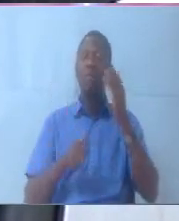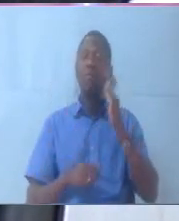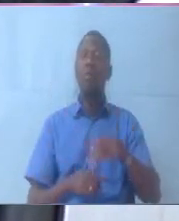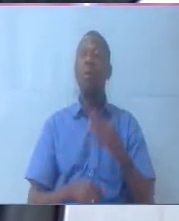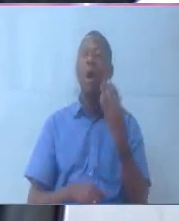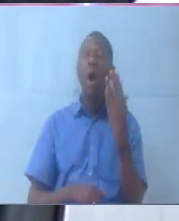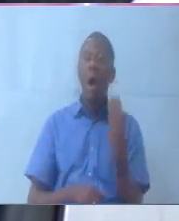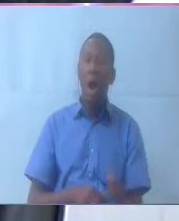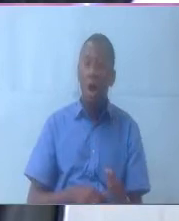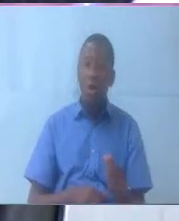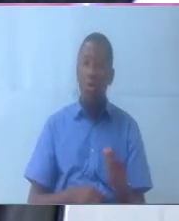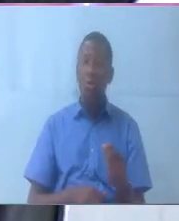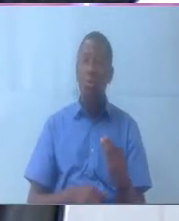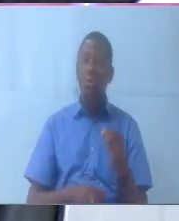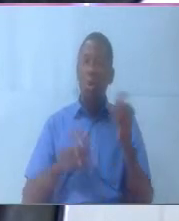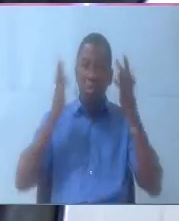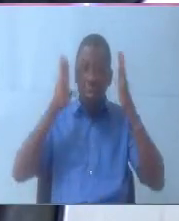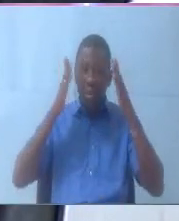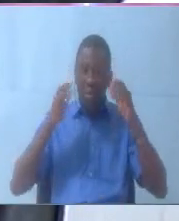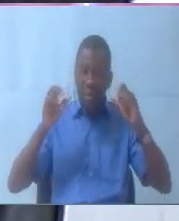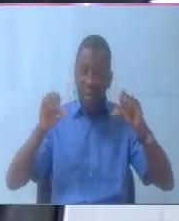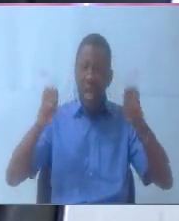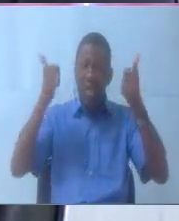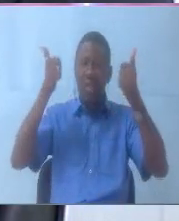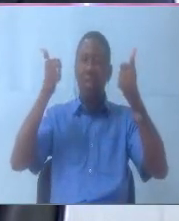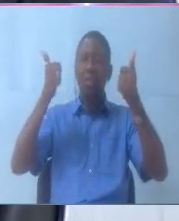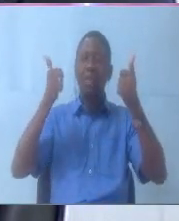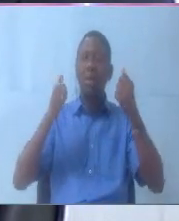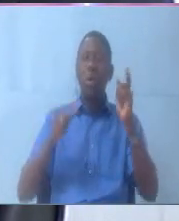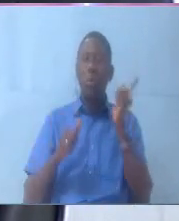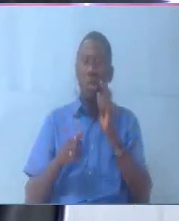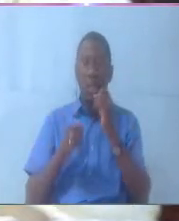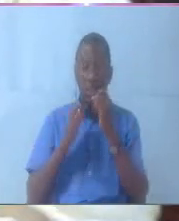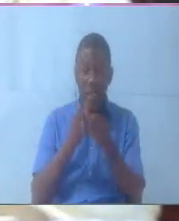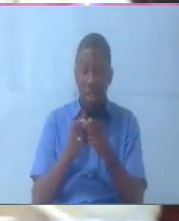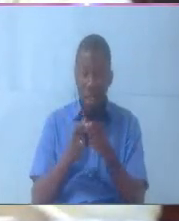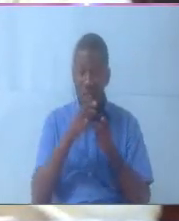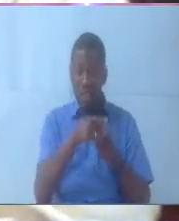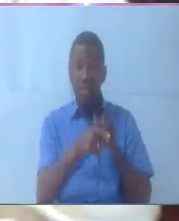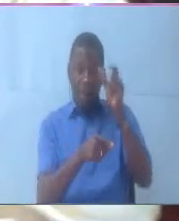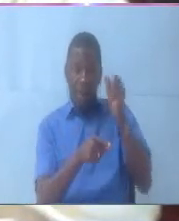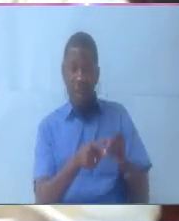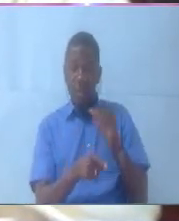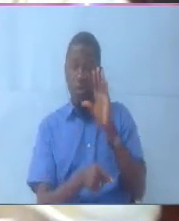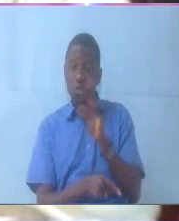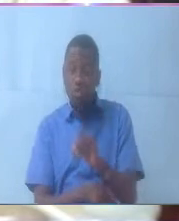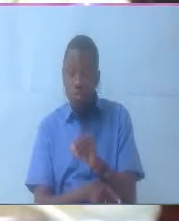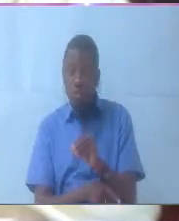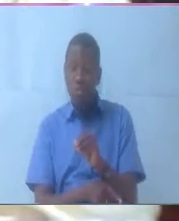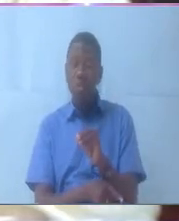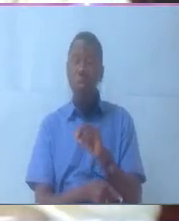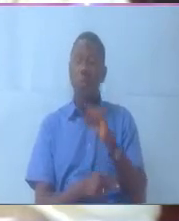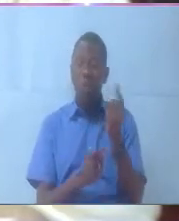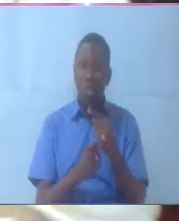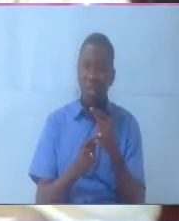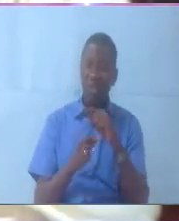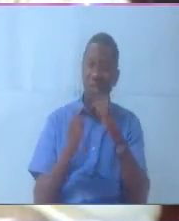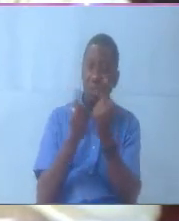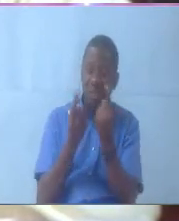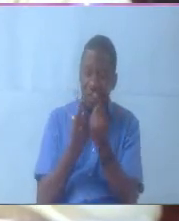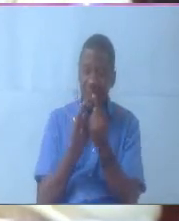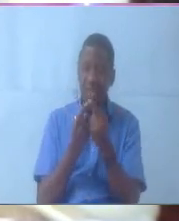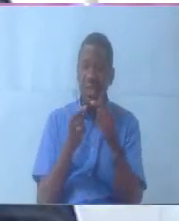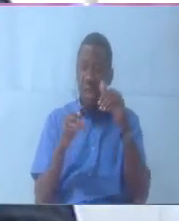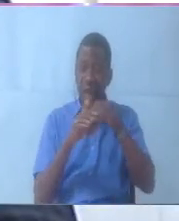case. foya damuta kito folota nan dami What is the charge? ya mari tumi munela Are the particulars? aning mendu mu